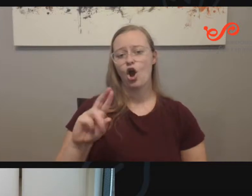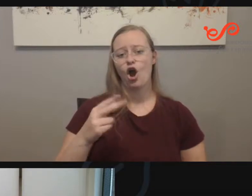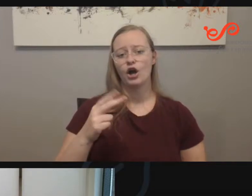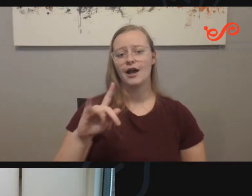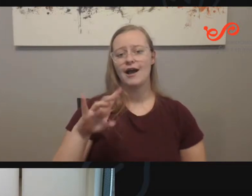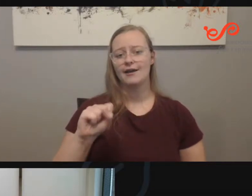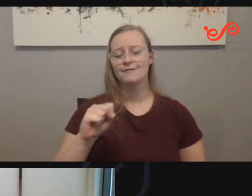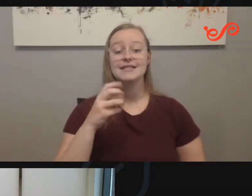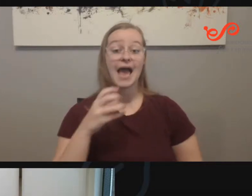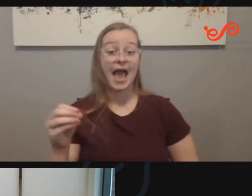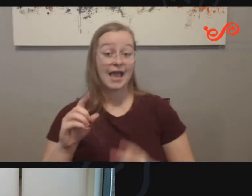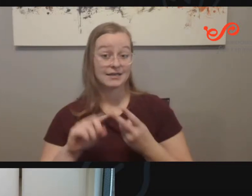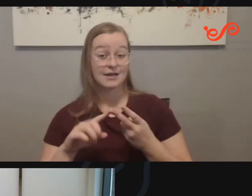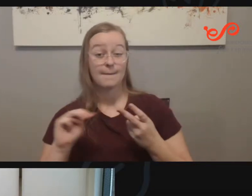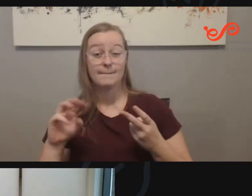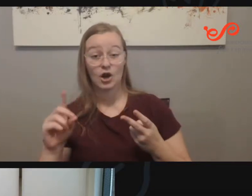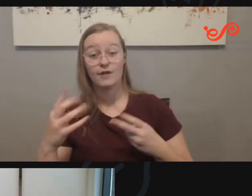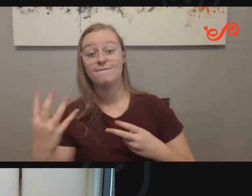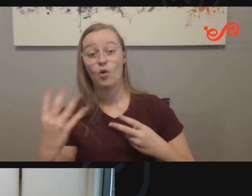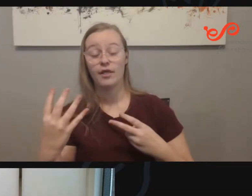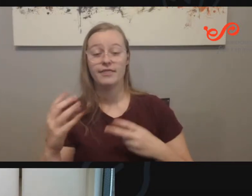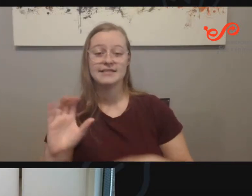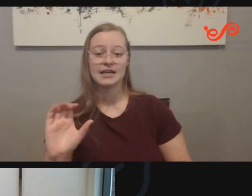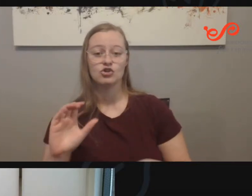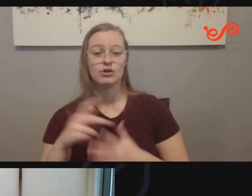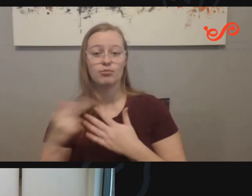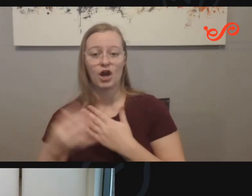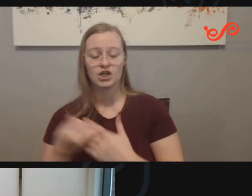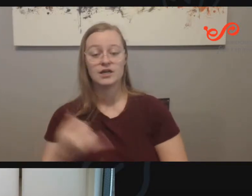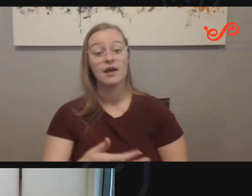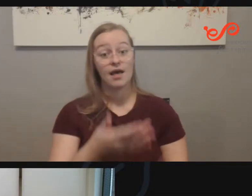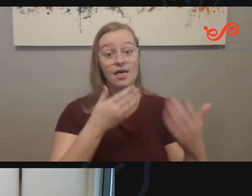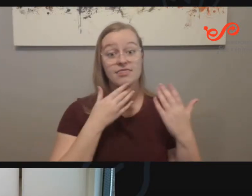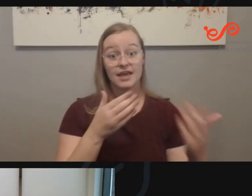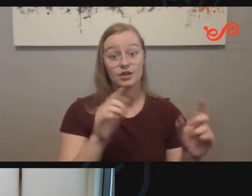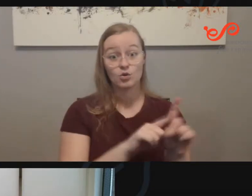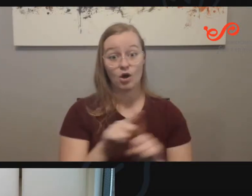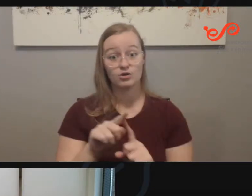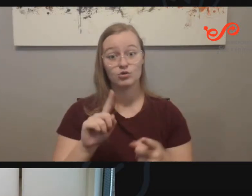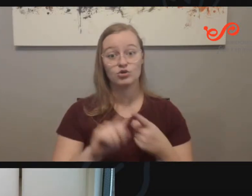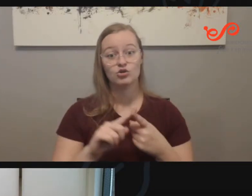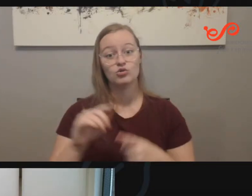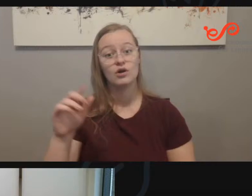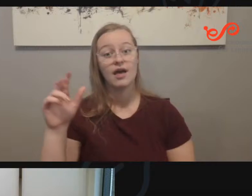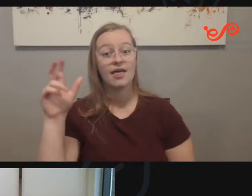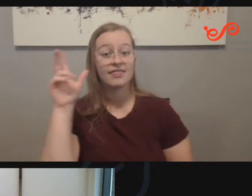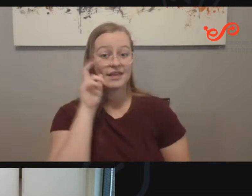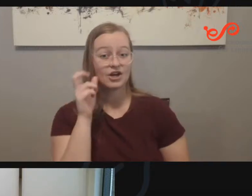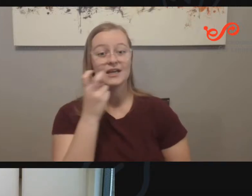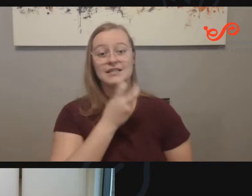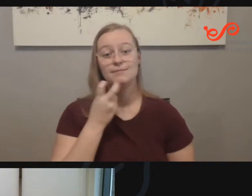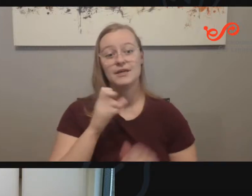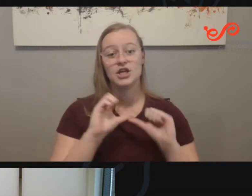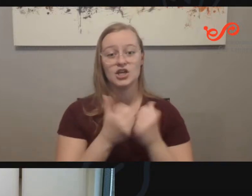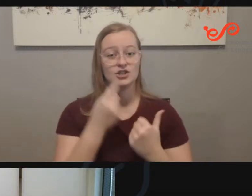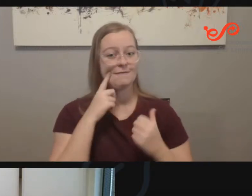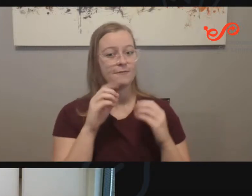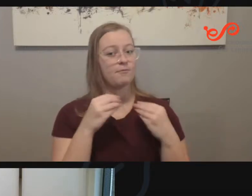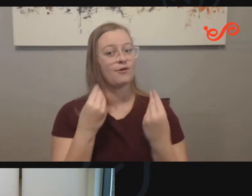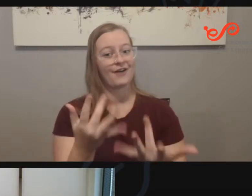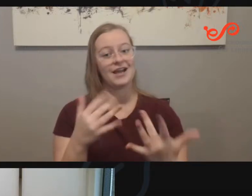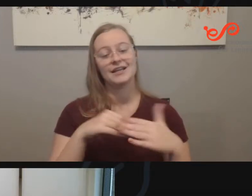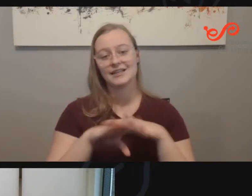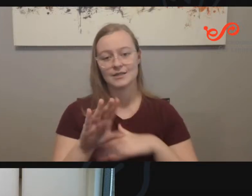and the Maryland 4th Century Project. Thank you also to the Hearing and Speech Agency for providing accessibility